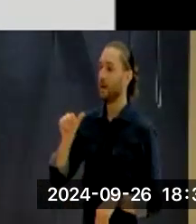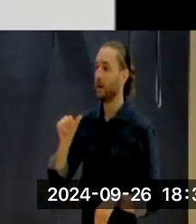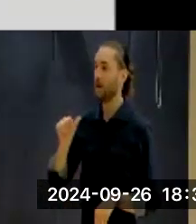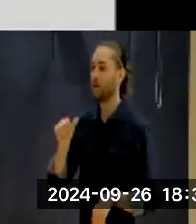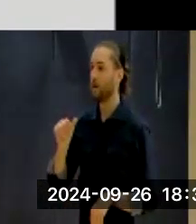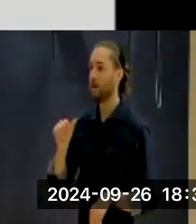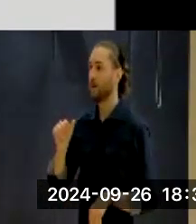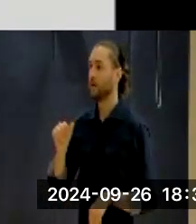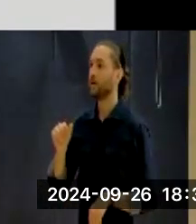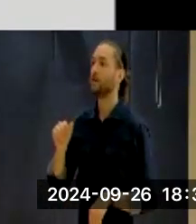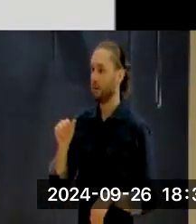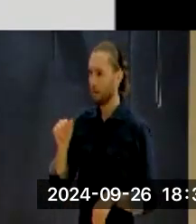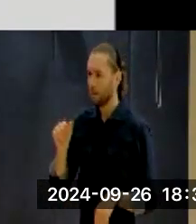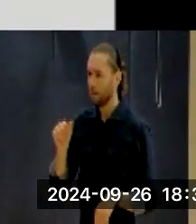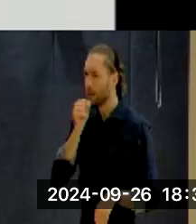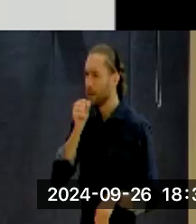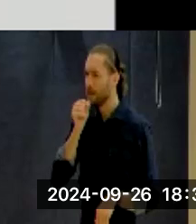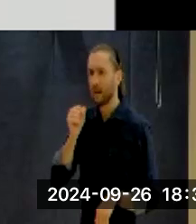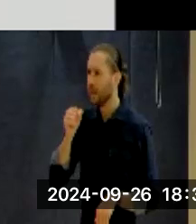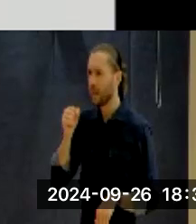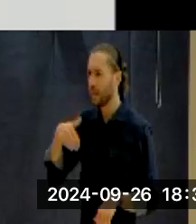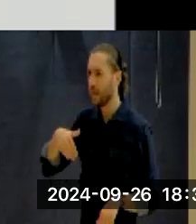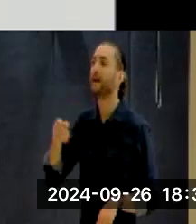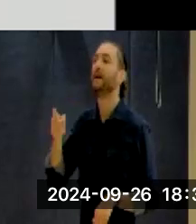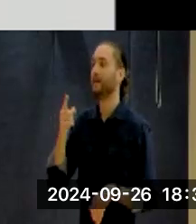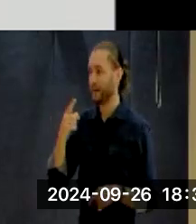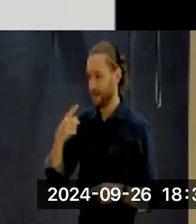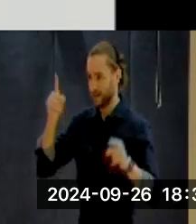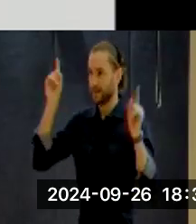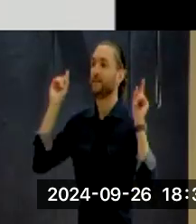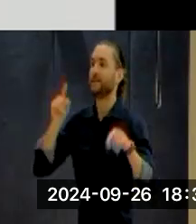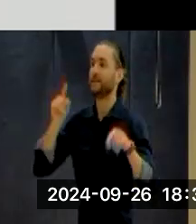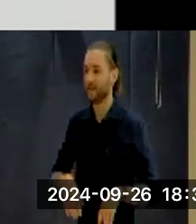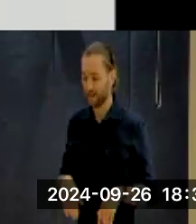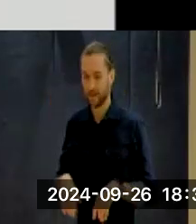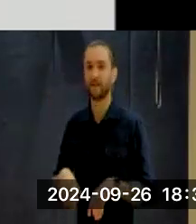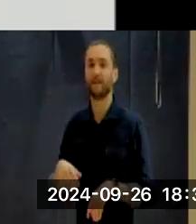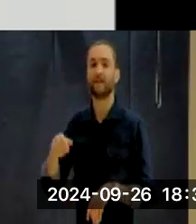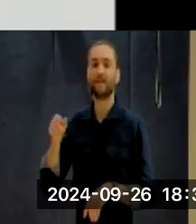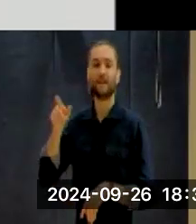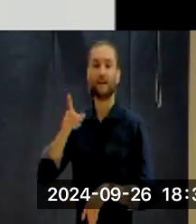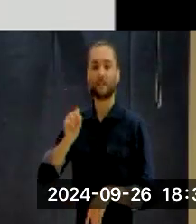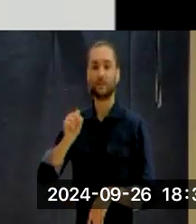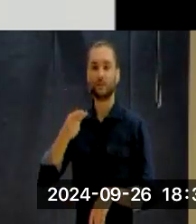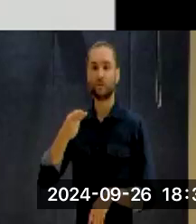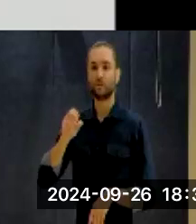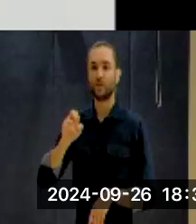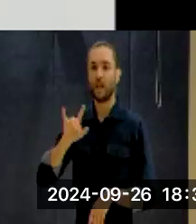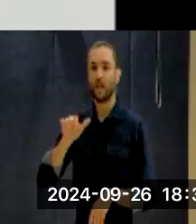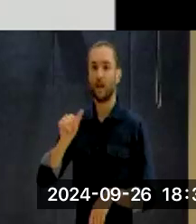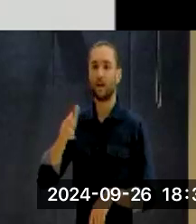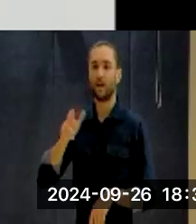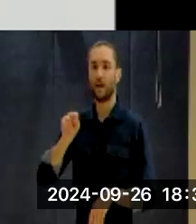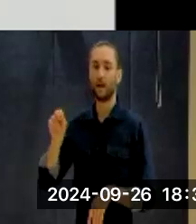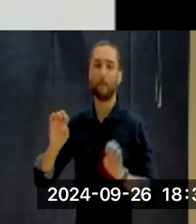I think, oh, there it goes. Go. Someone had to turn it up. I'm Sheila Gunn. I'm the Emergency